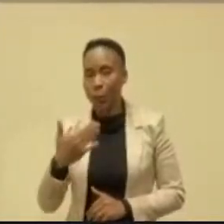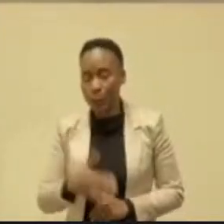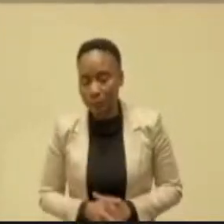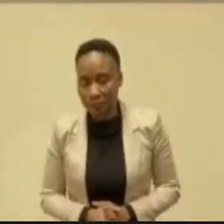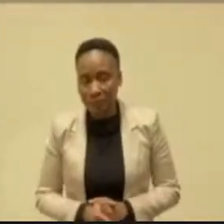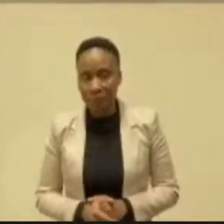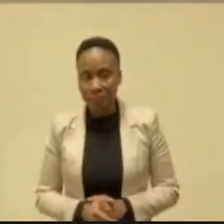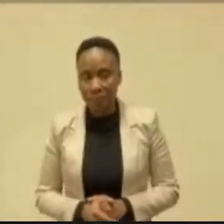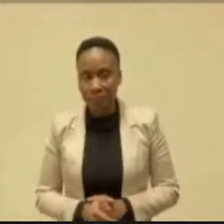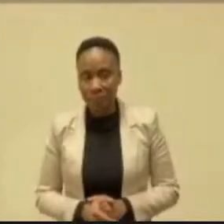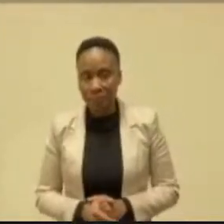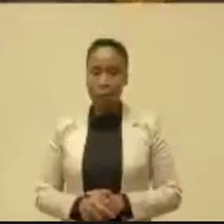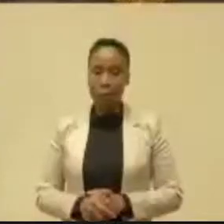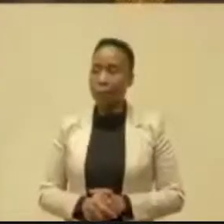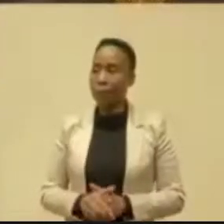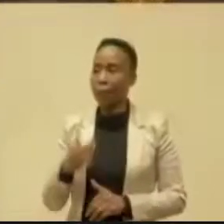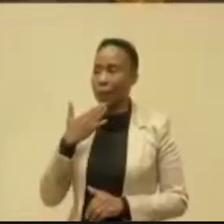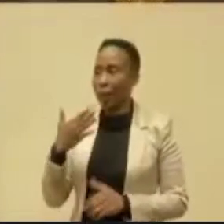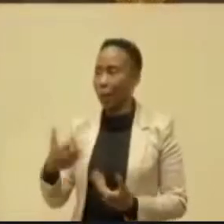thank you very much